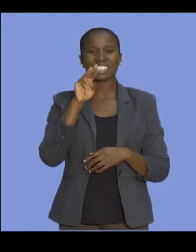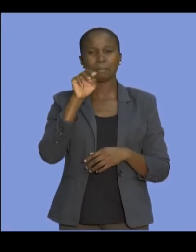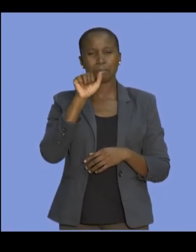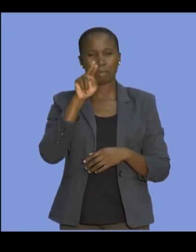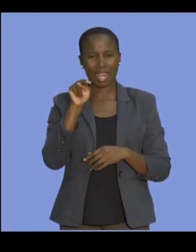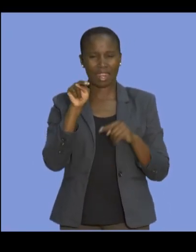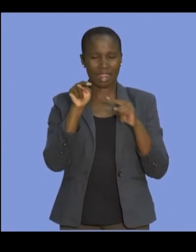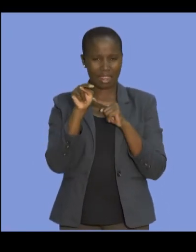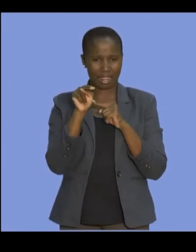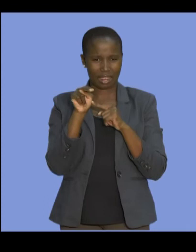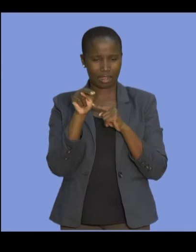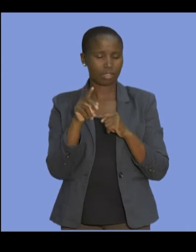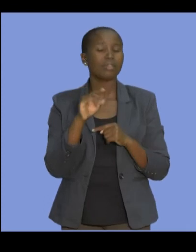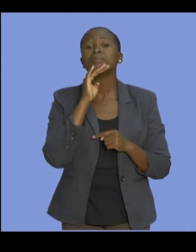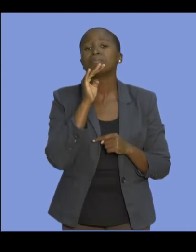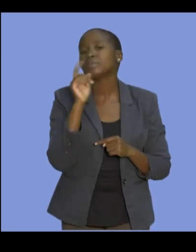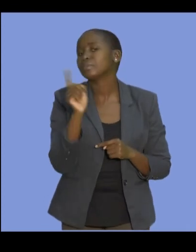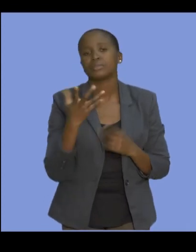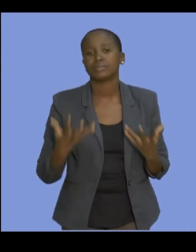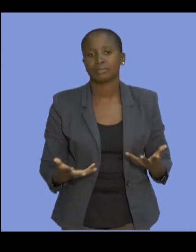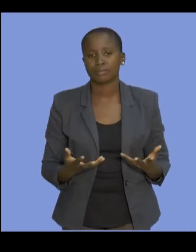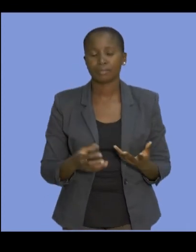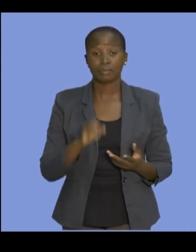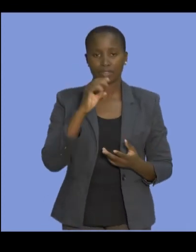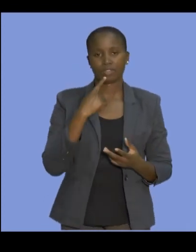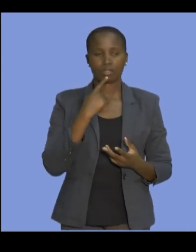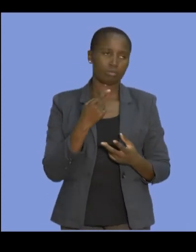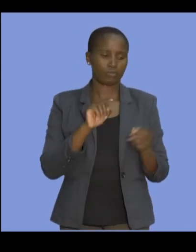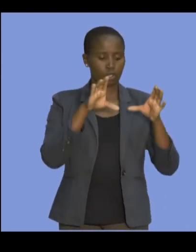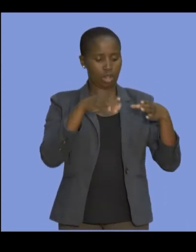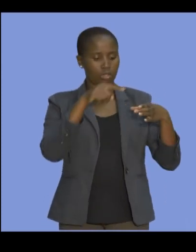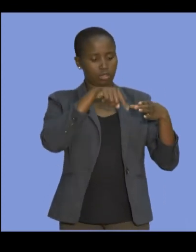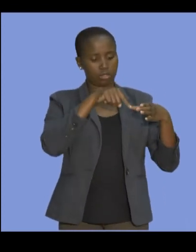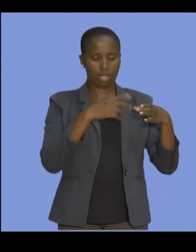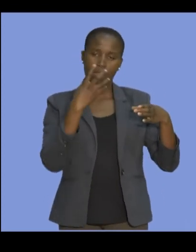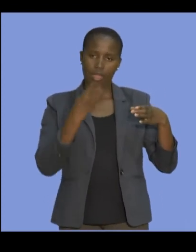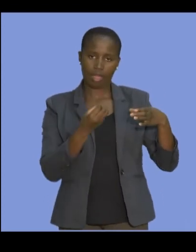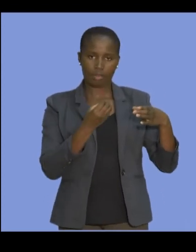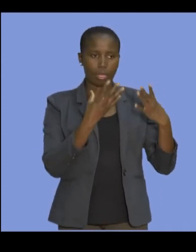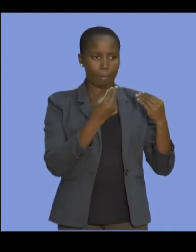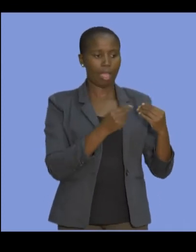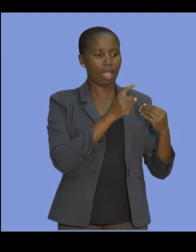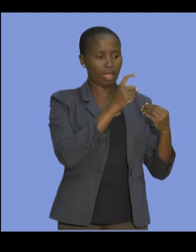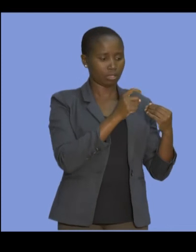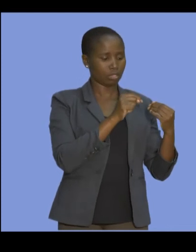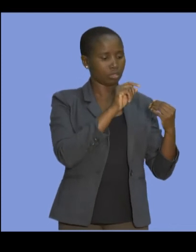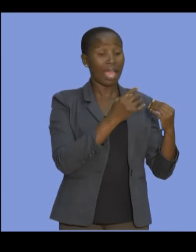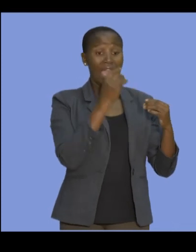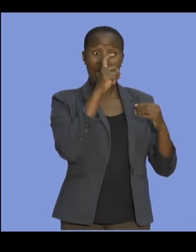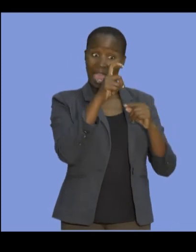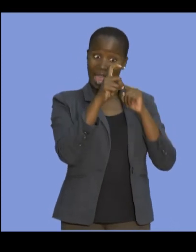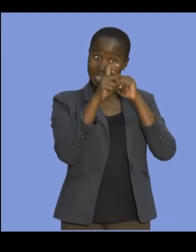What it means, if I have your marks in the class, that X is each and everyone in that